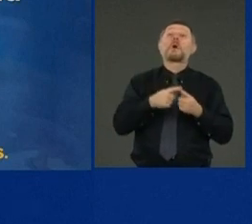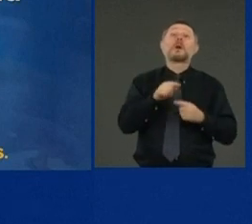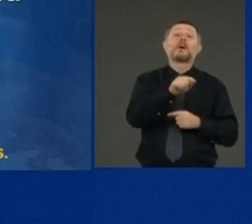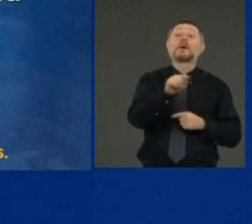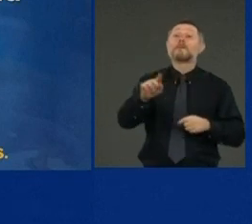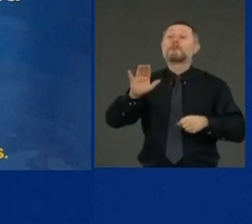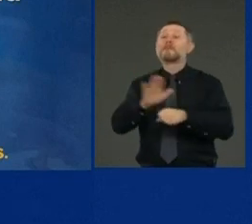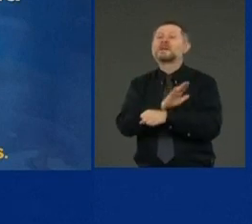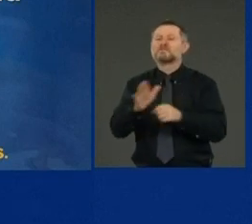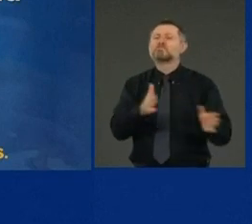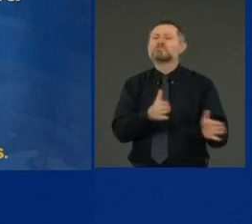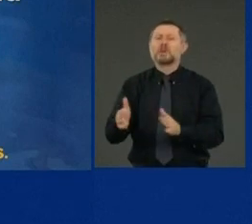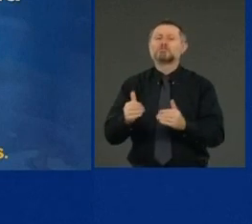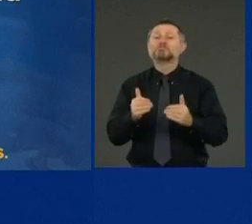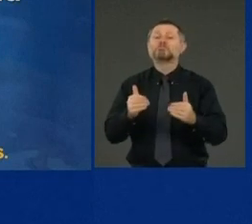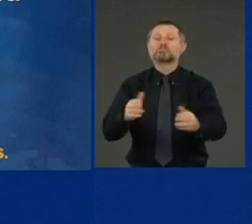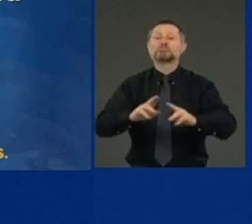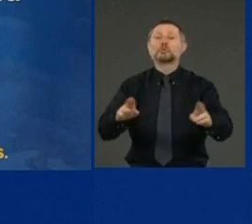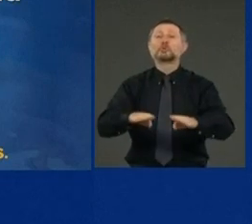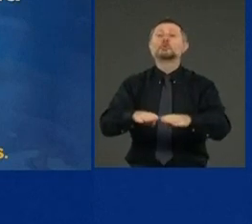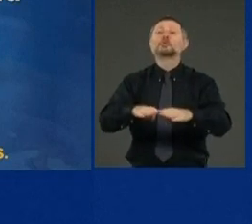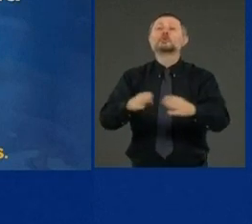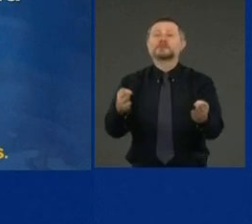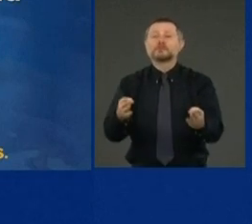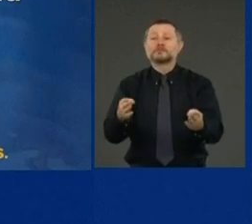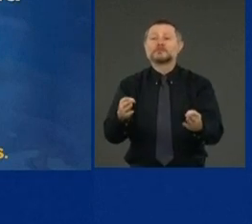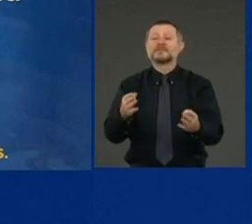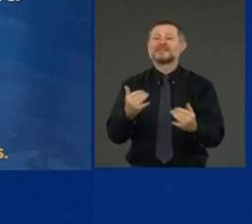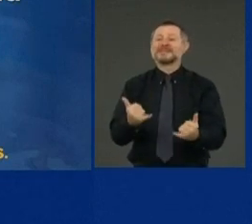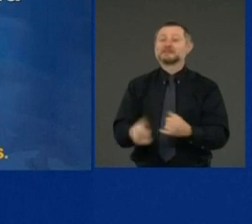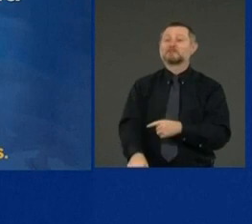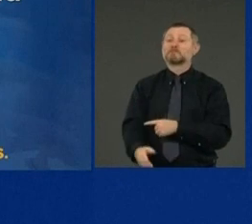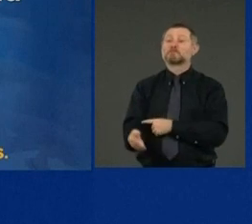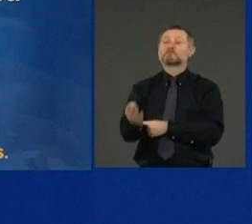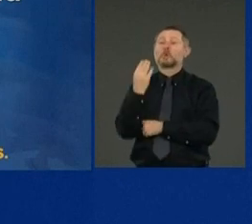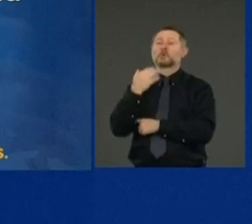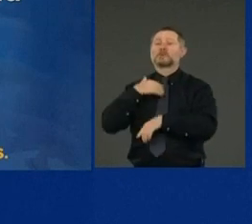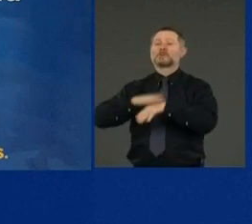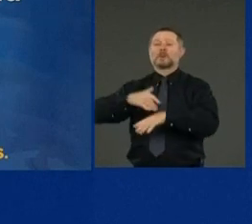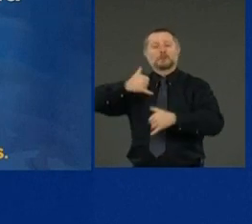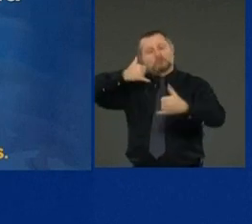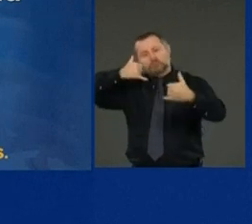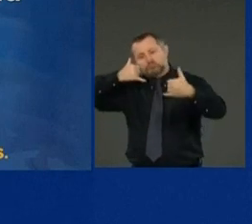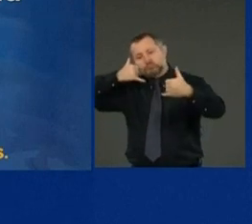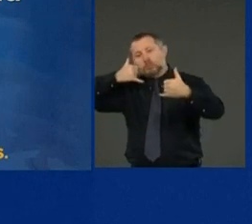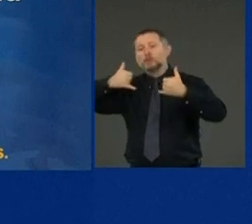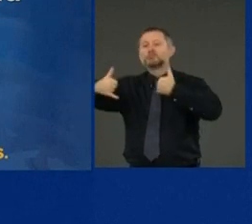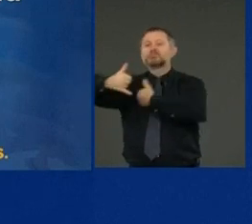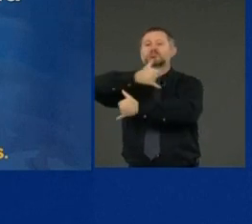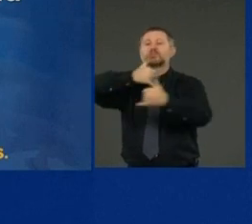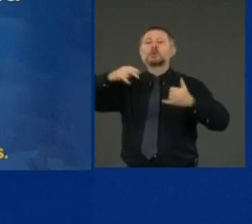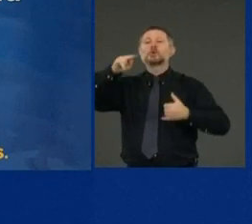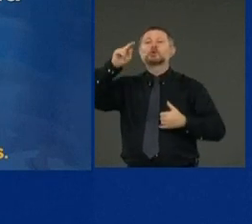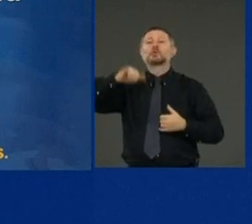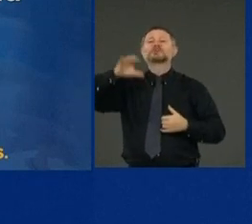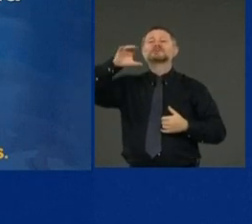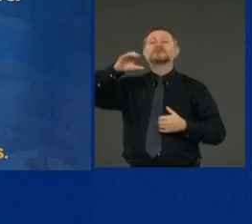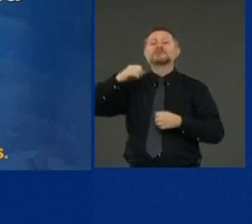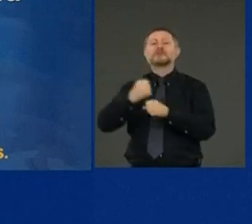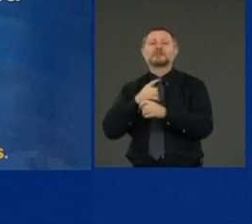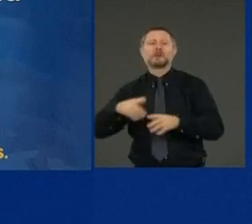reopening. We just had a call this morning where we went over the New York City data, and everybody's feeling